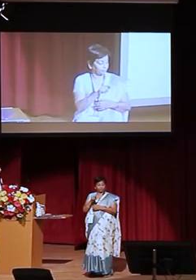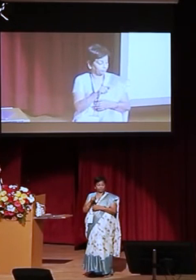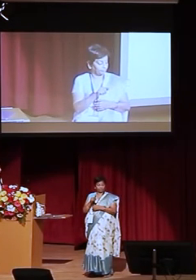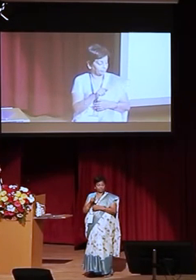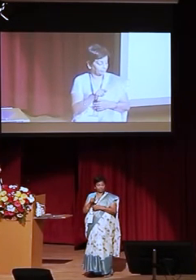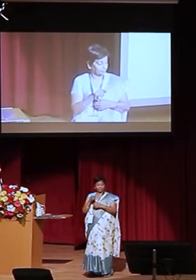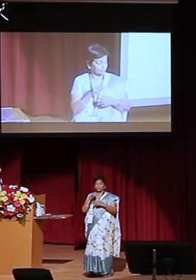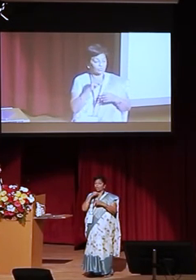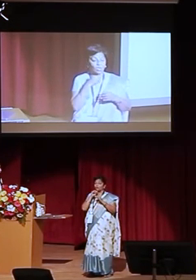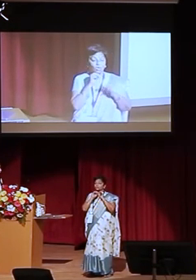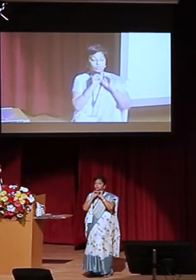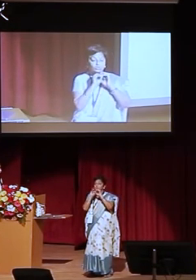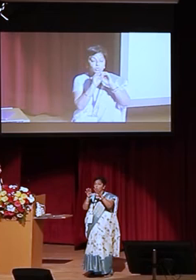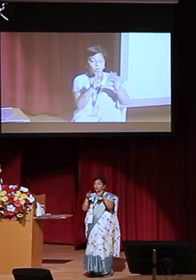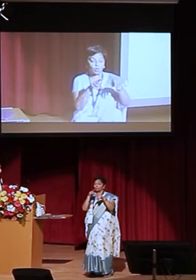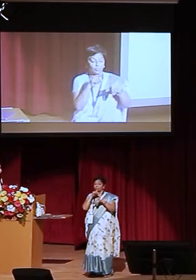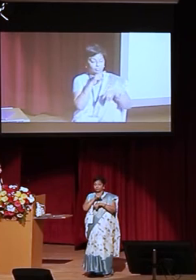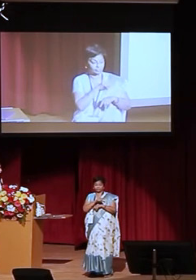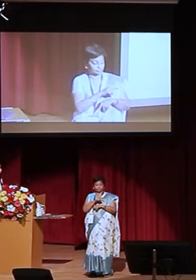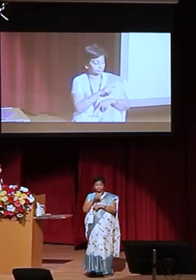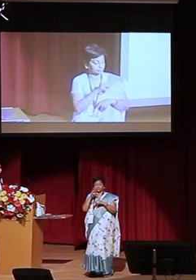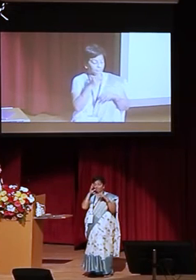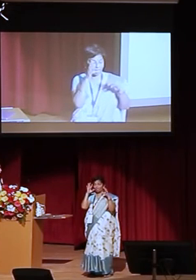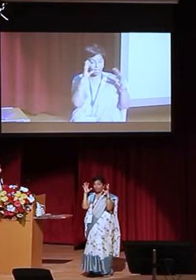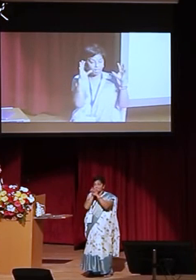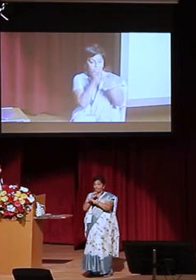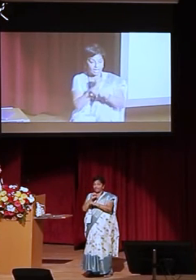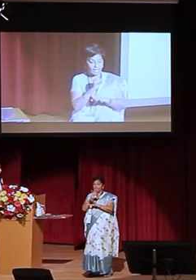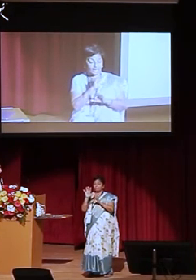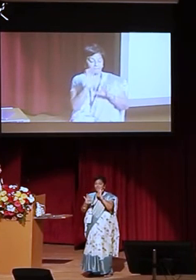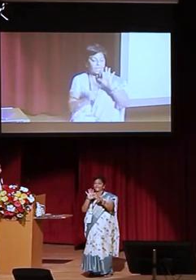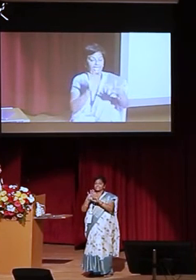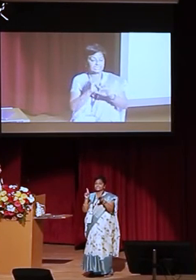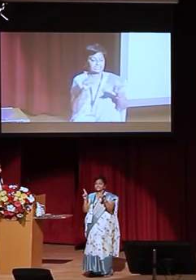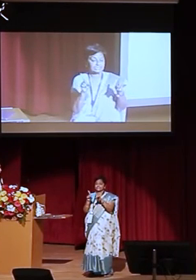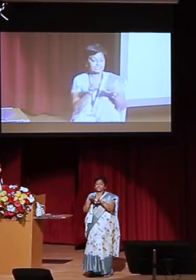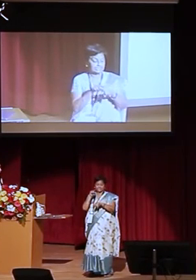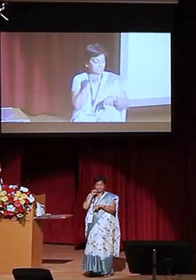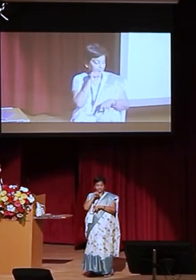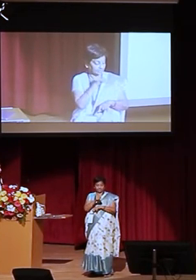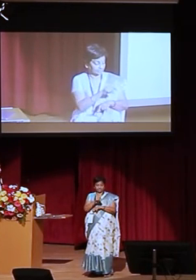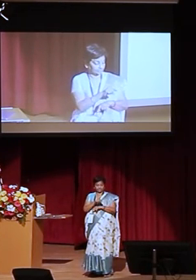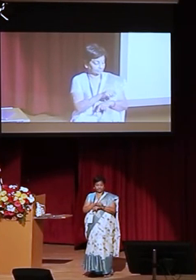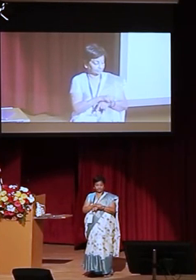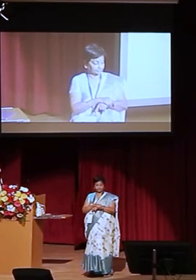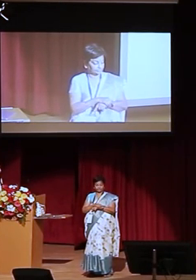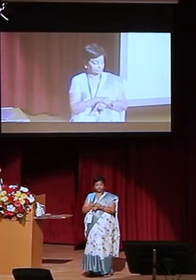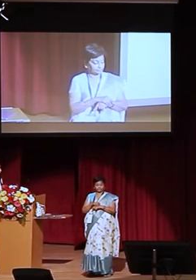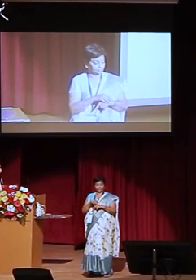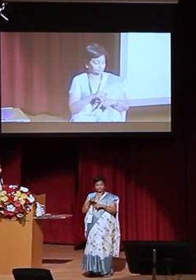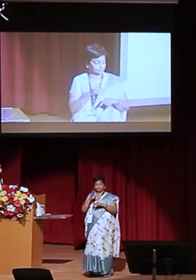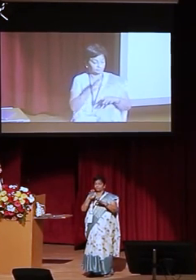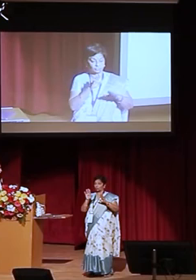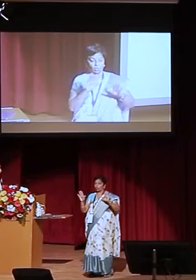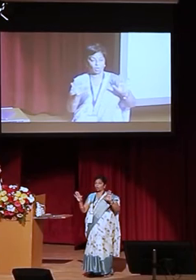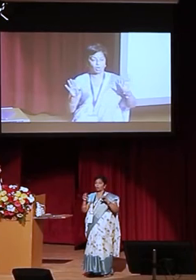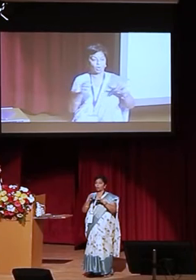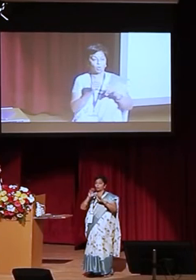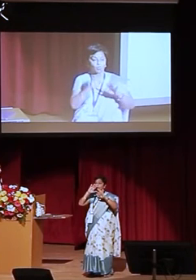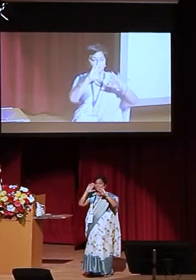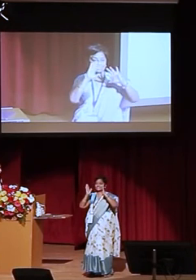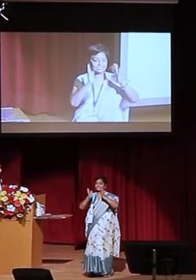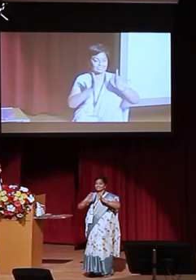called Fleximan, a flat magnetic stick figure which can be used to show various postures,